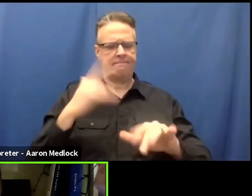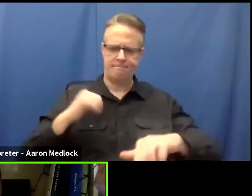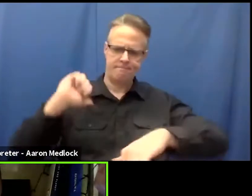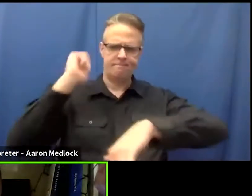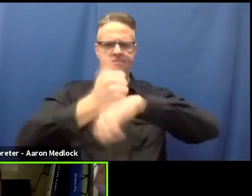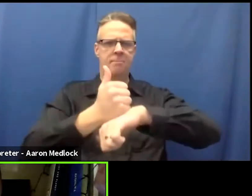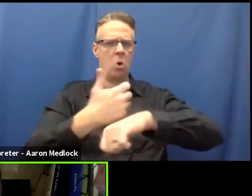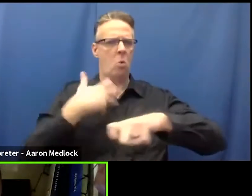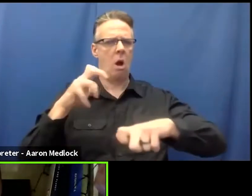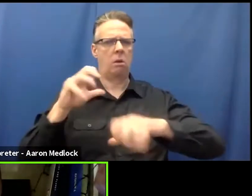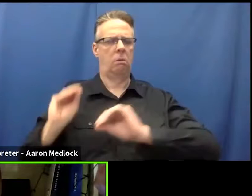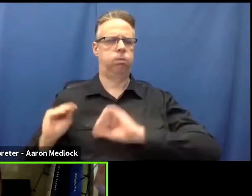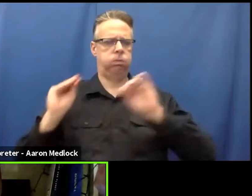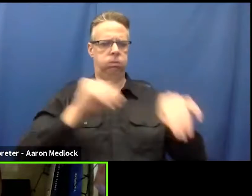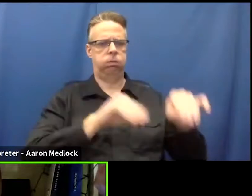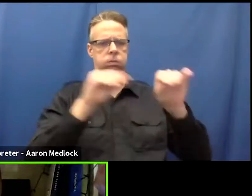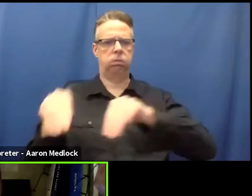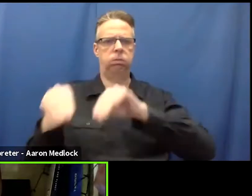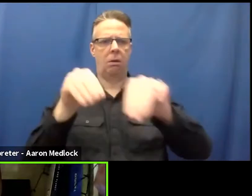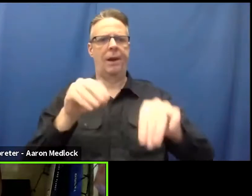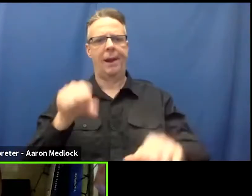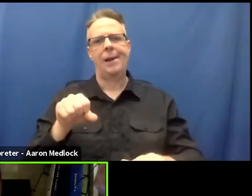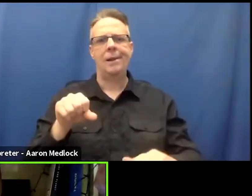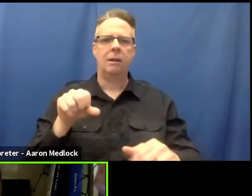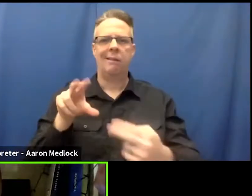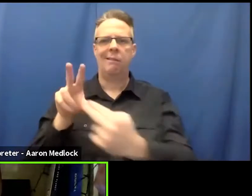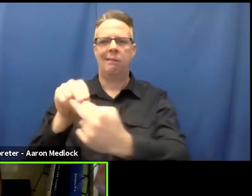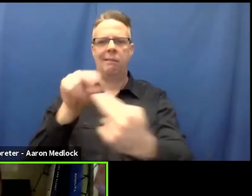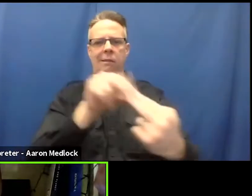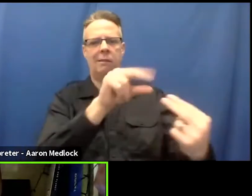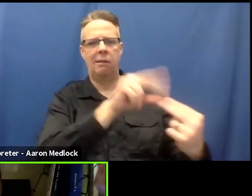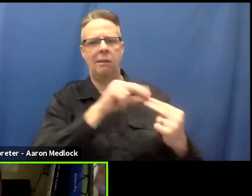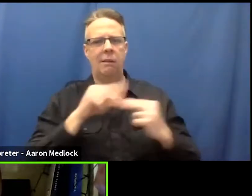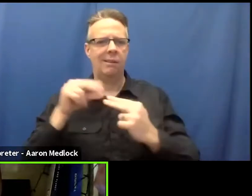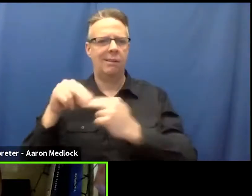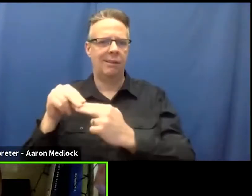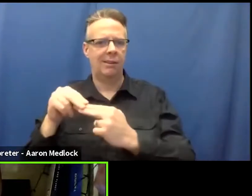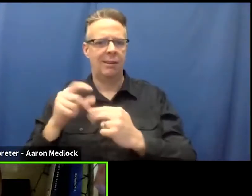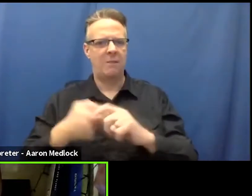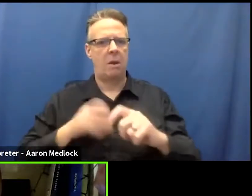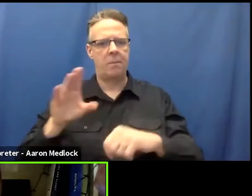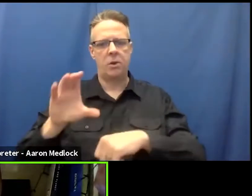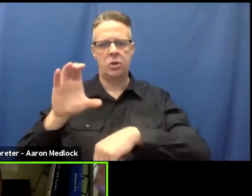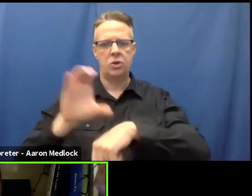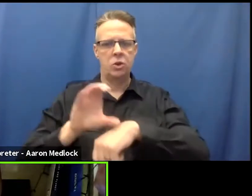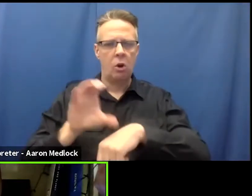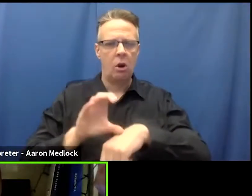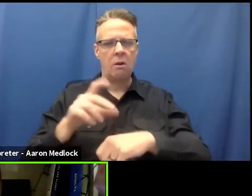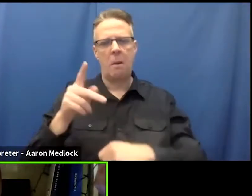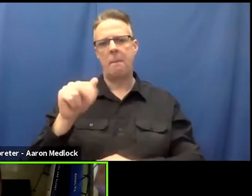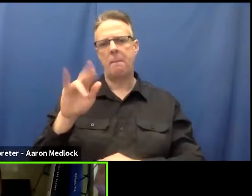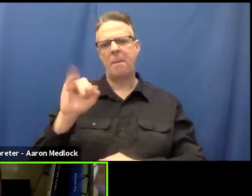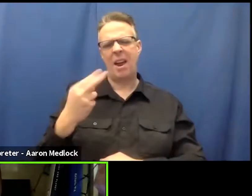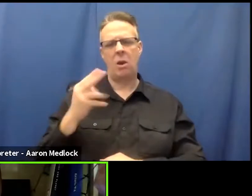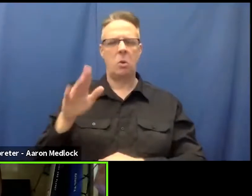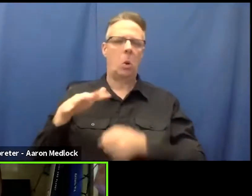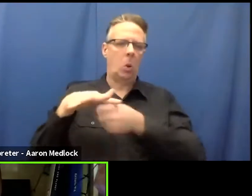those kind of people from accessing assistance from the church, from the parish, or from the